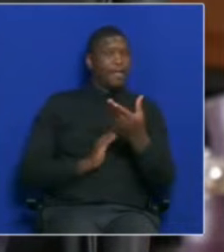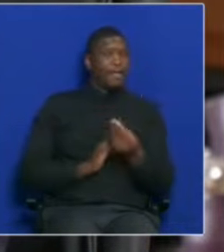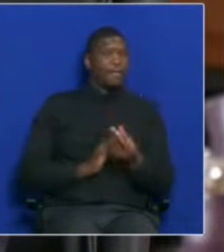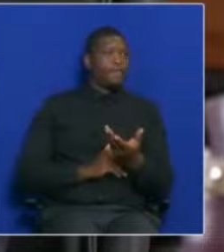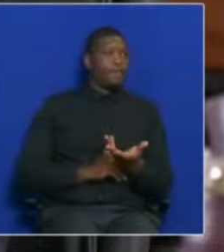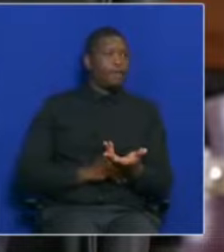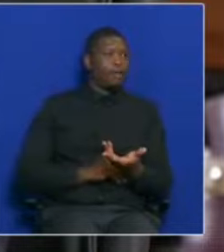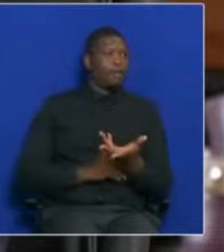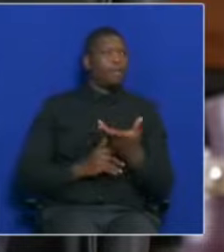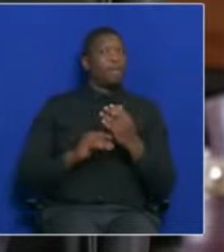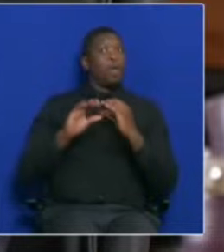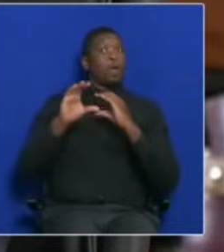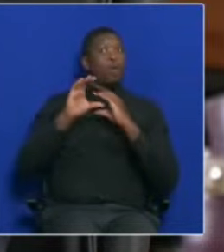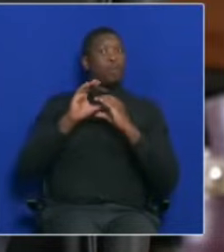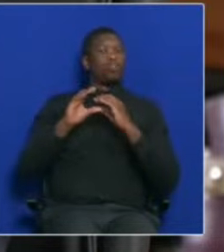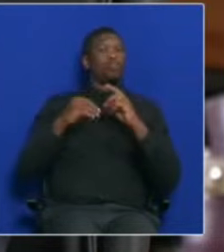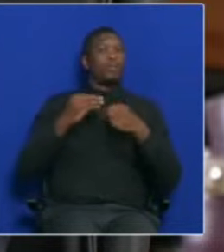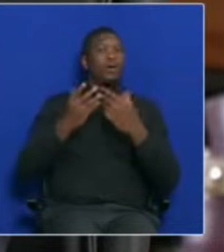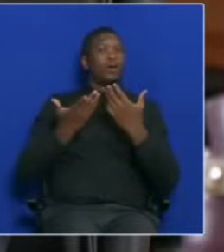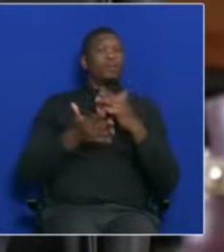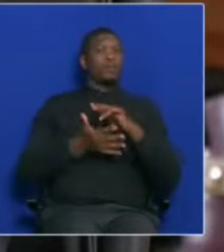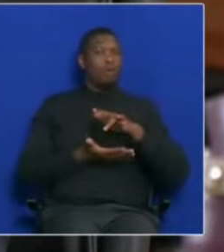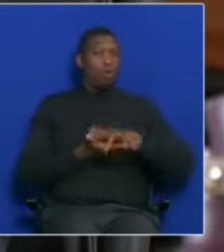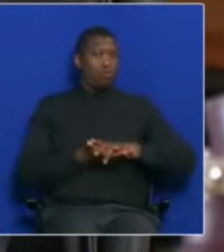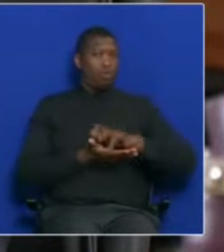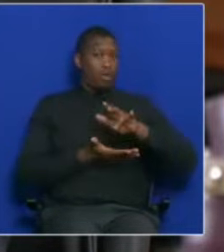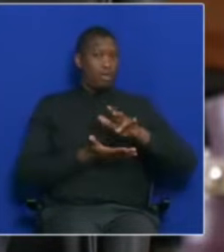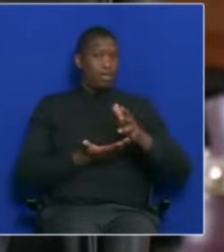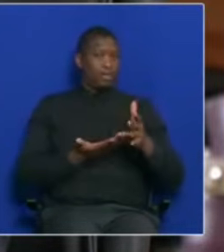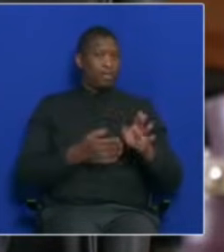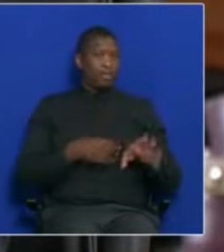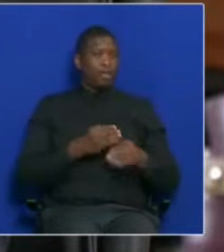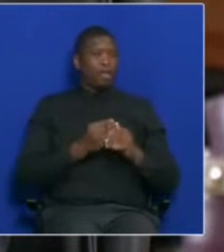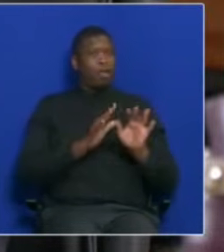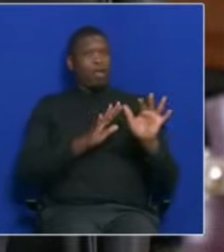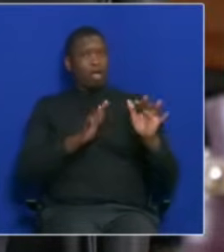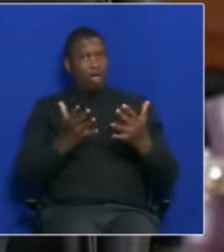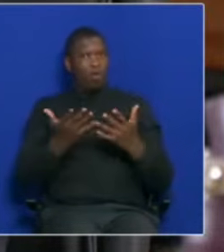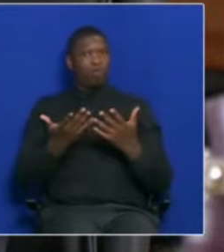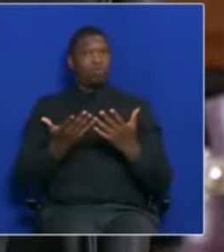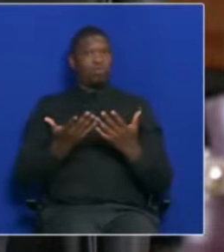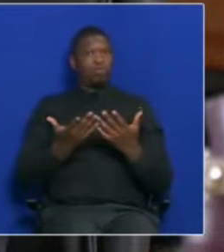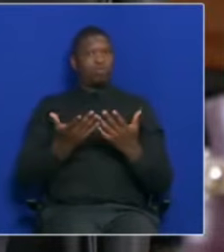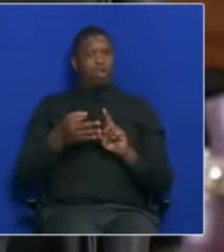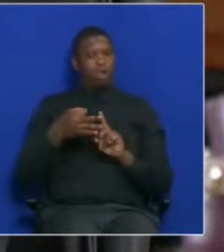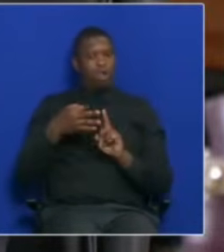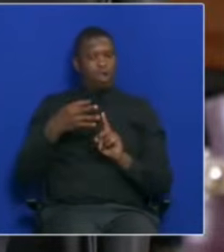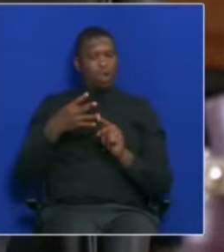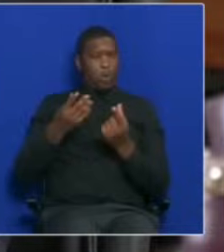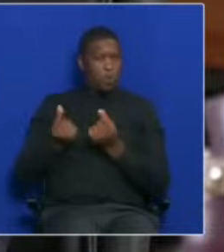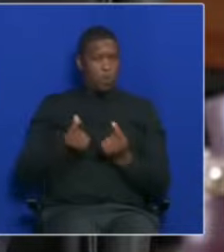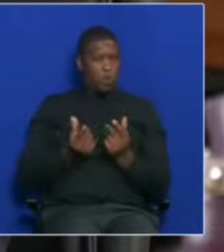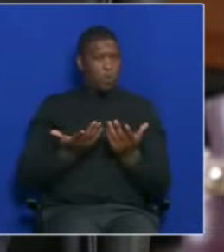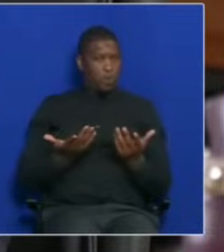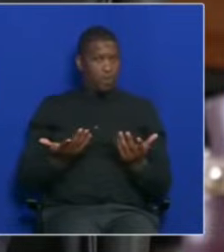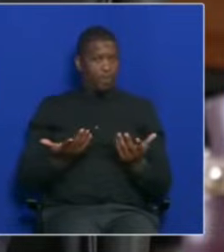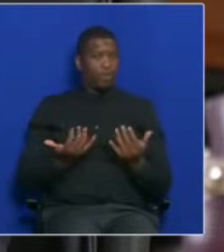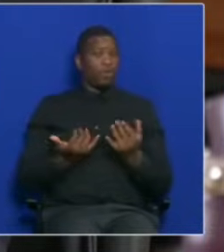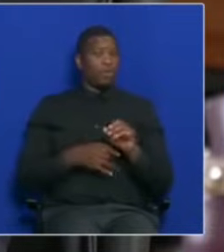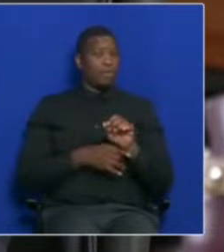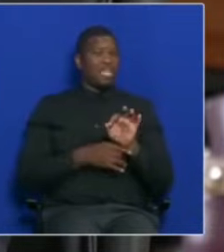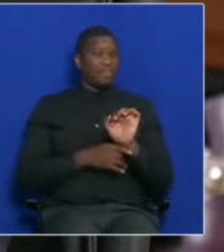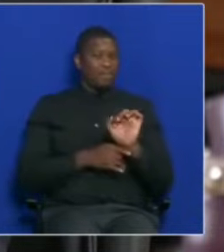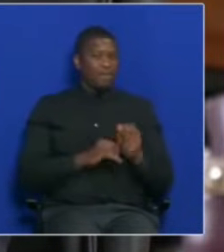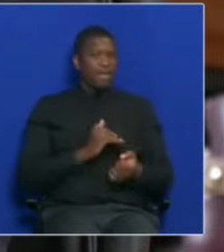communication there about authorizations and how those would be done. Now, if this was an extension of an